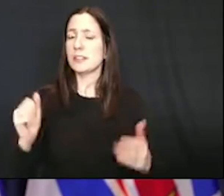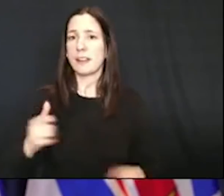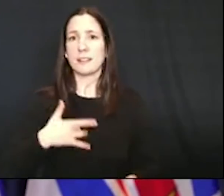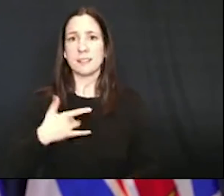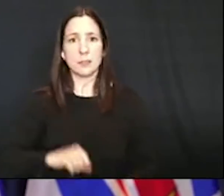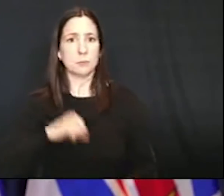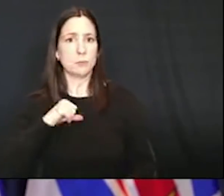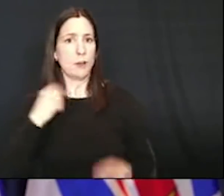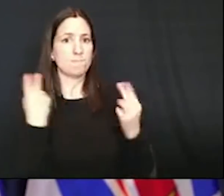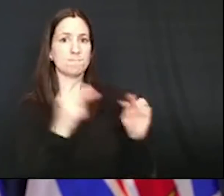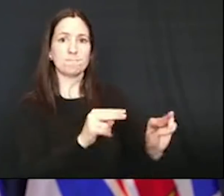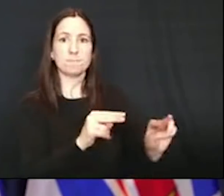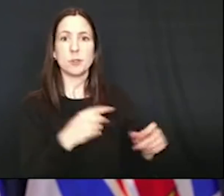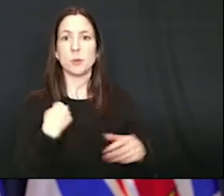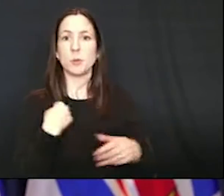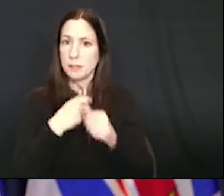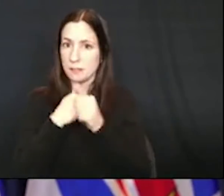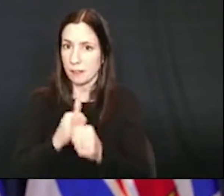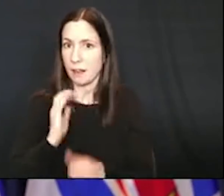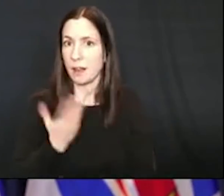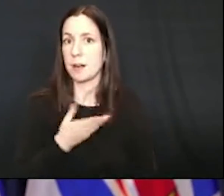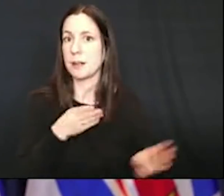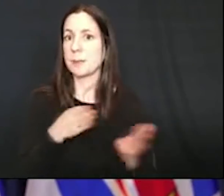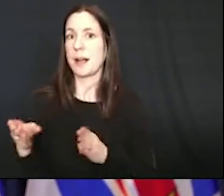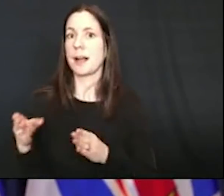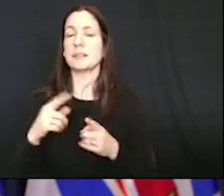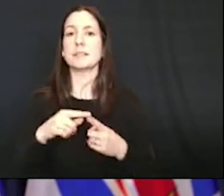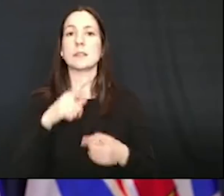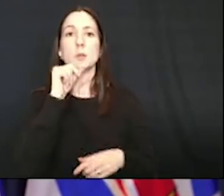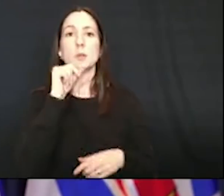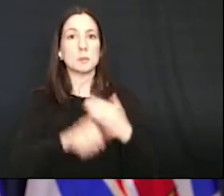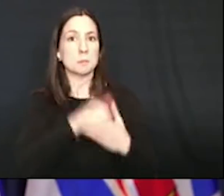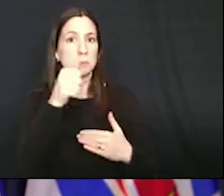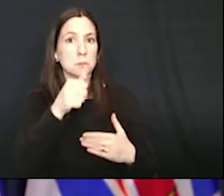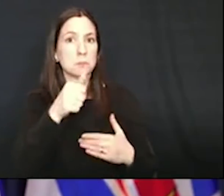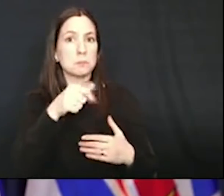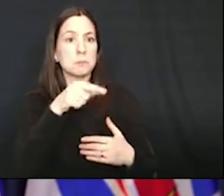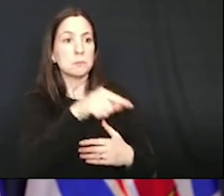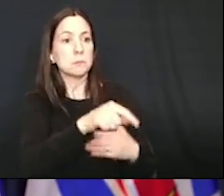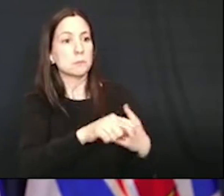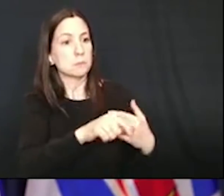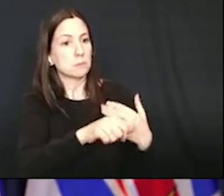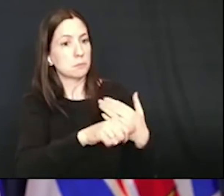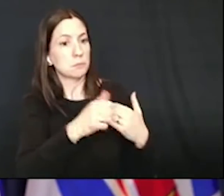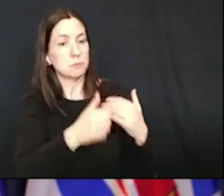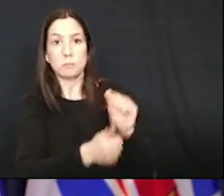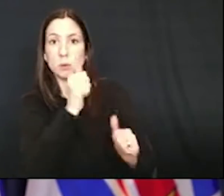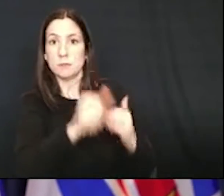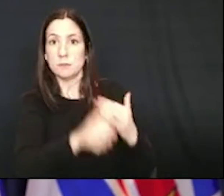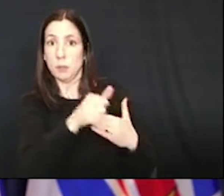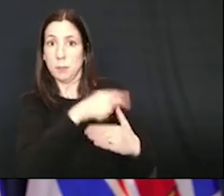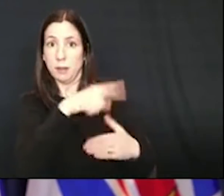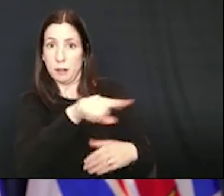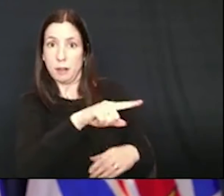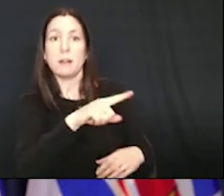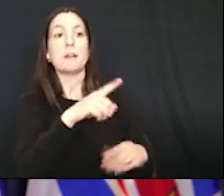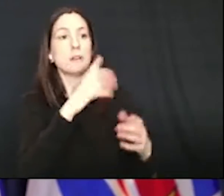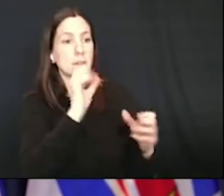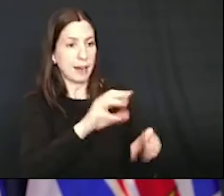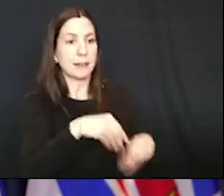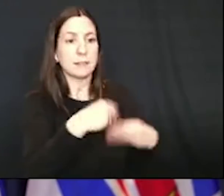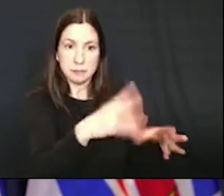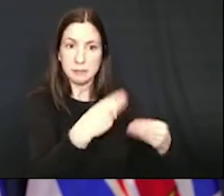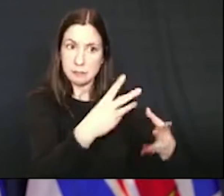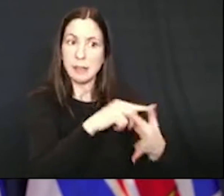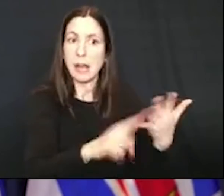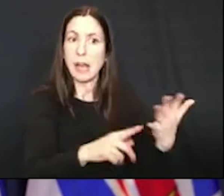exactly as we presented in January. And now that we're ramping up to a different campaign, a more broader community campaign. There'll be more